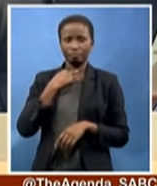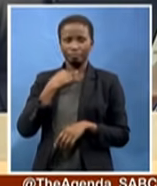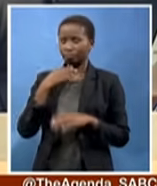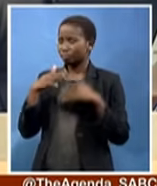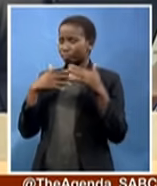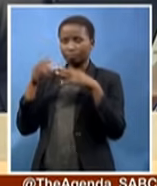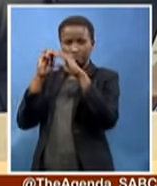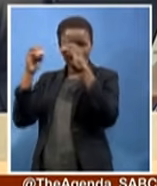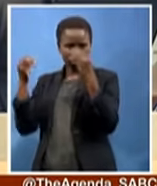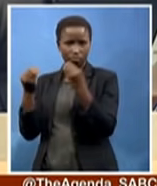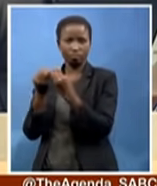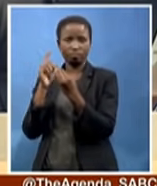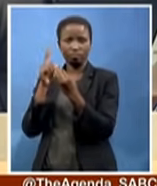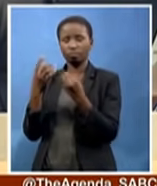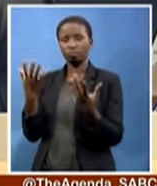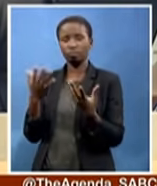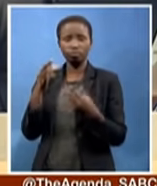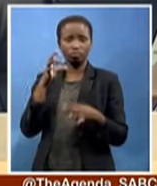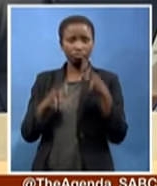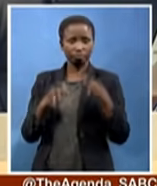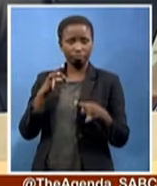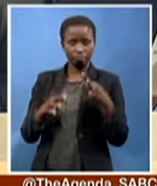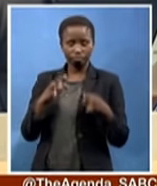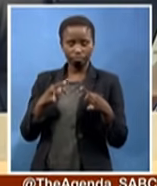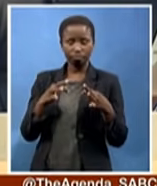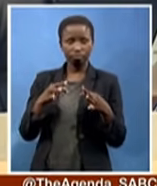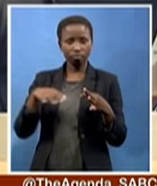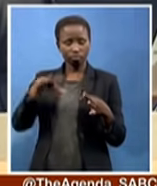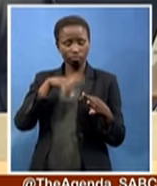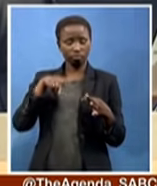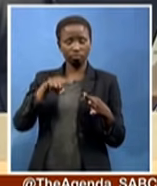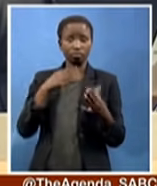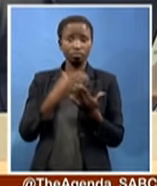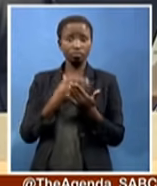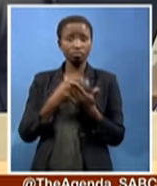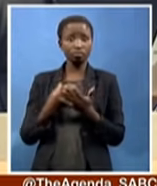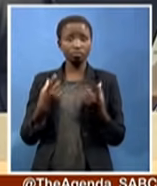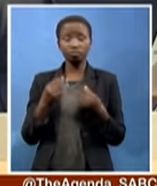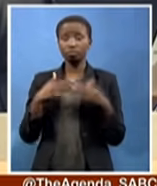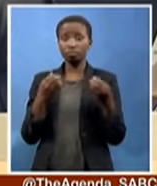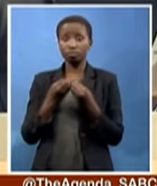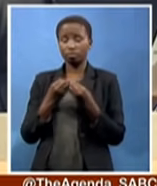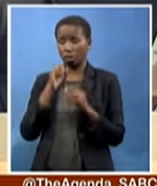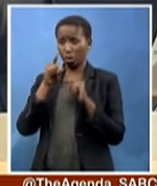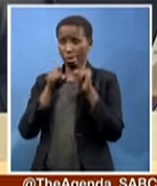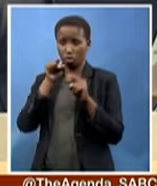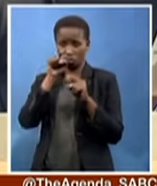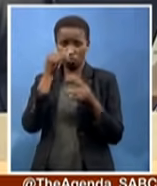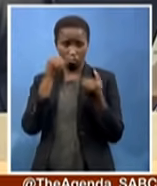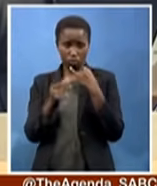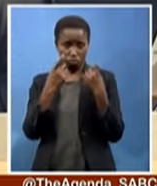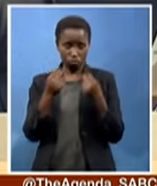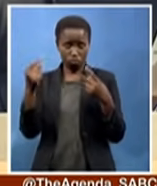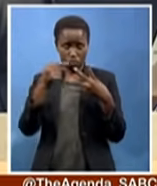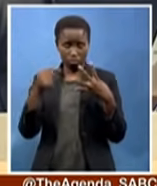formation, to act on allegations of malfeasance relies not only on its formal rules